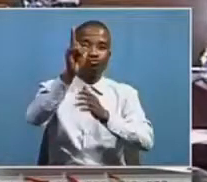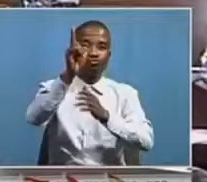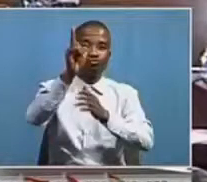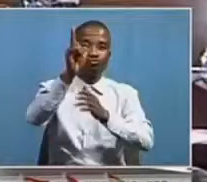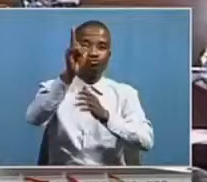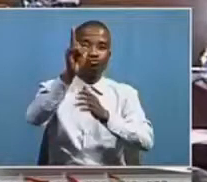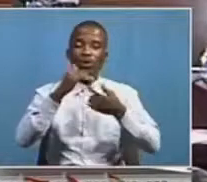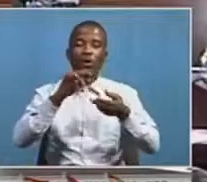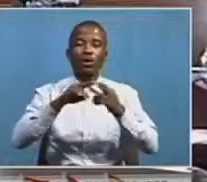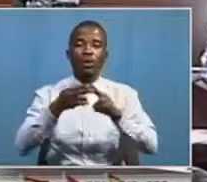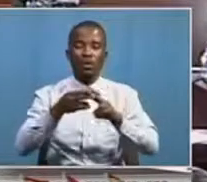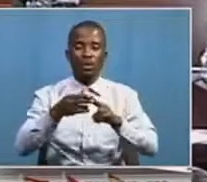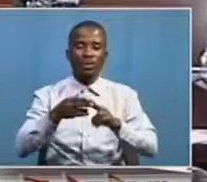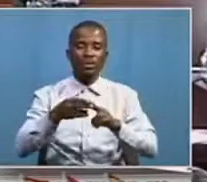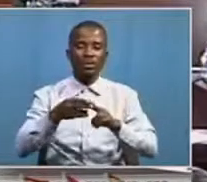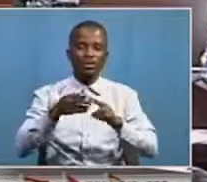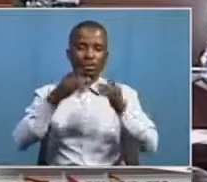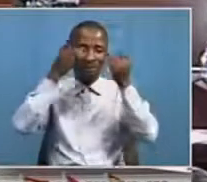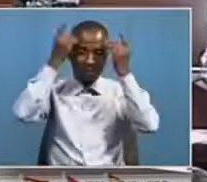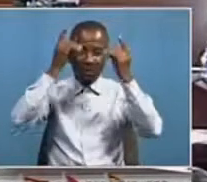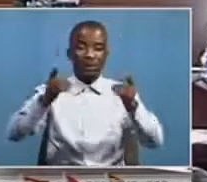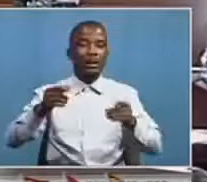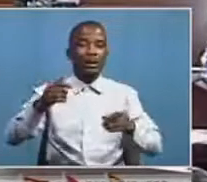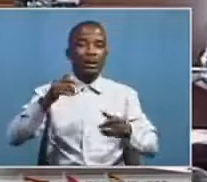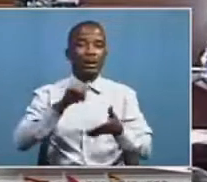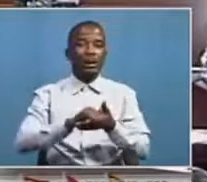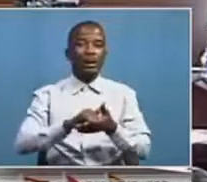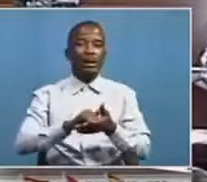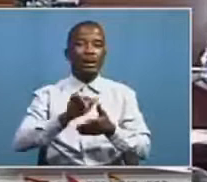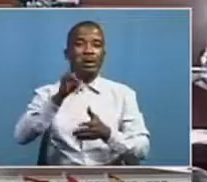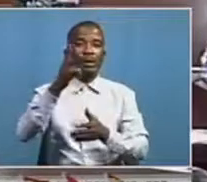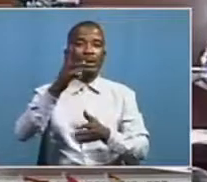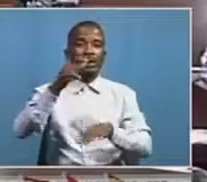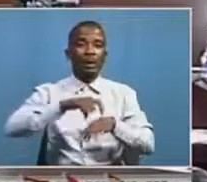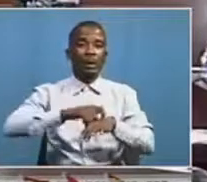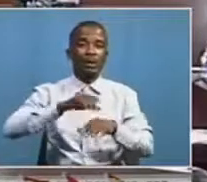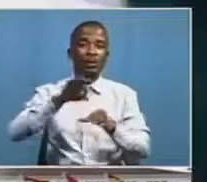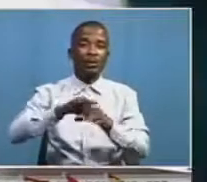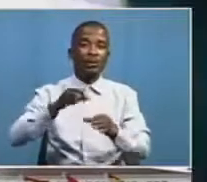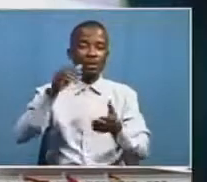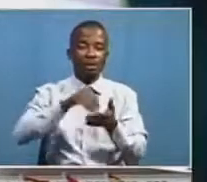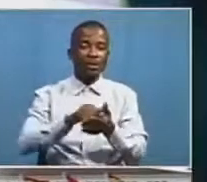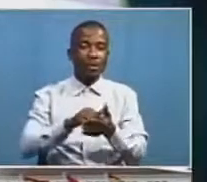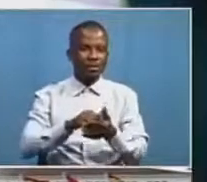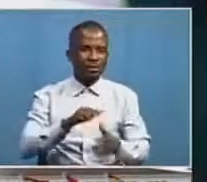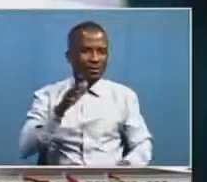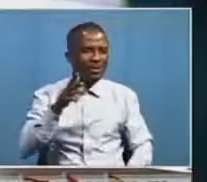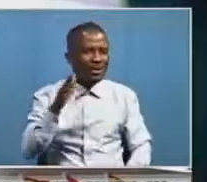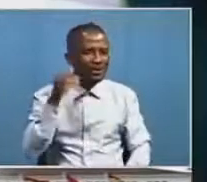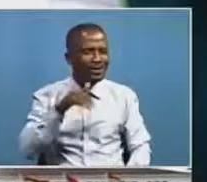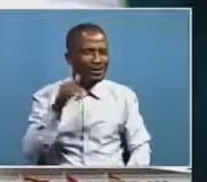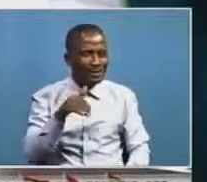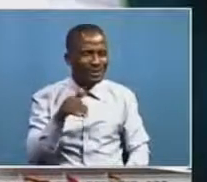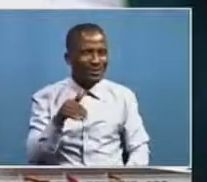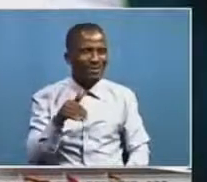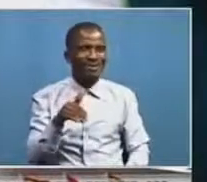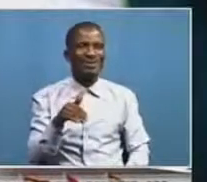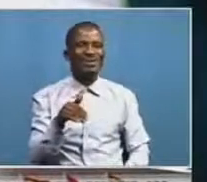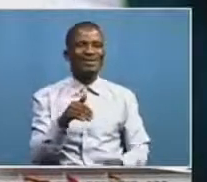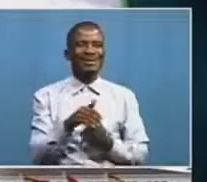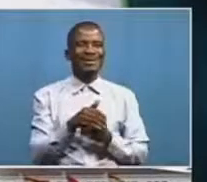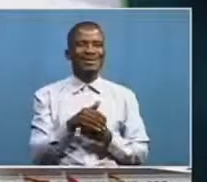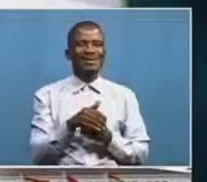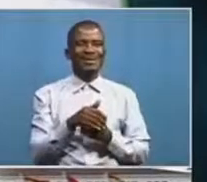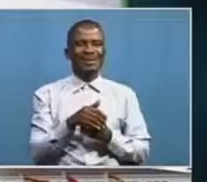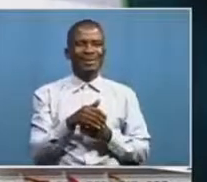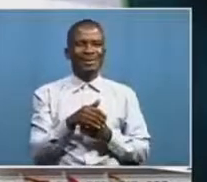figure as a basis for calling for your rerun. Answer: the question again. I want to get the answer again so I can answer.